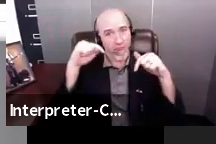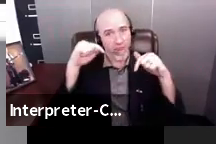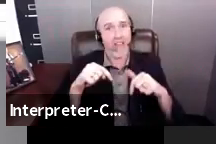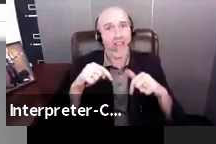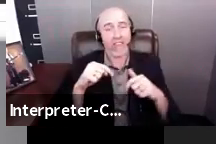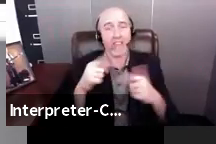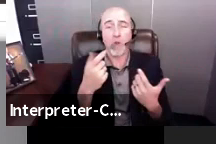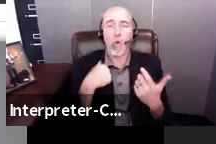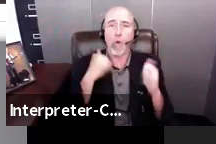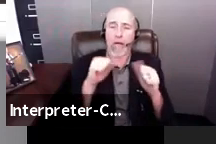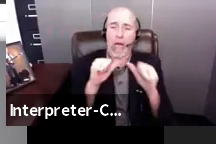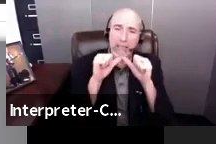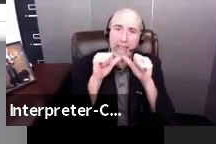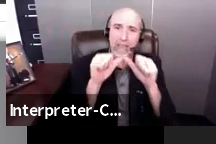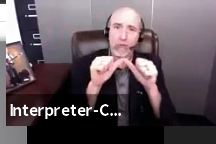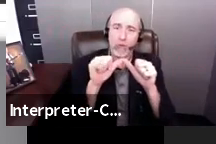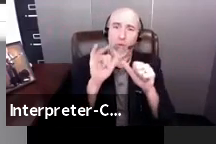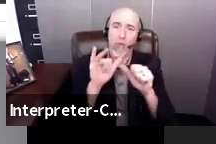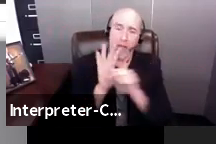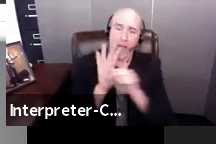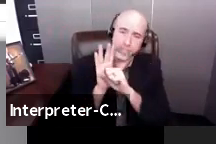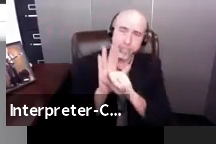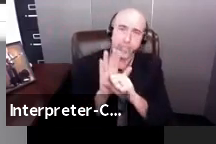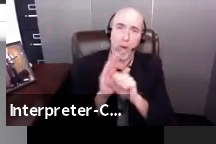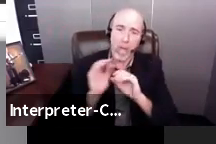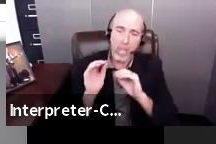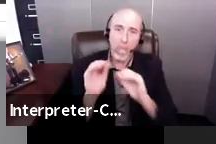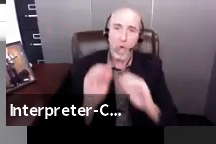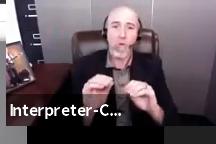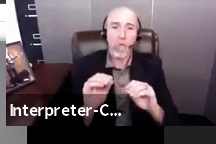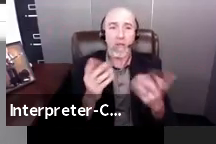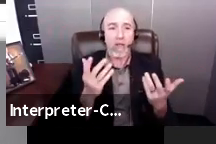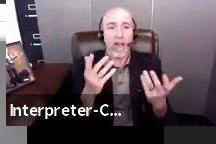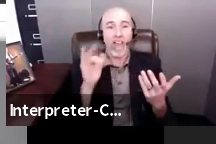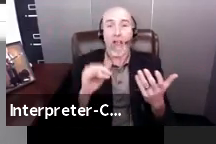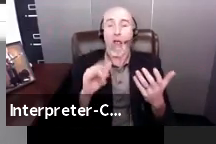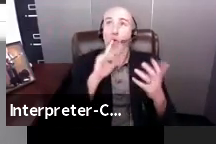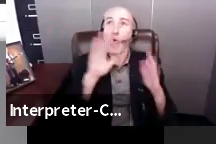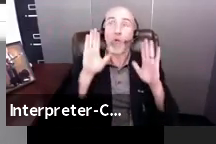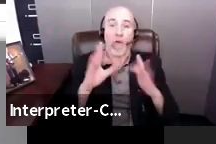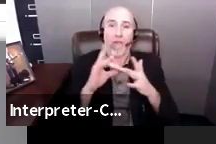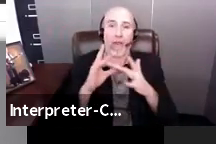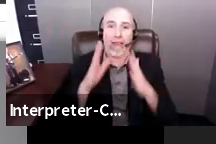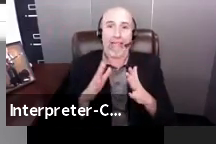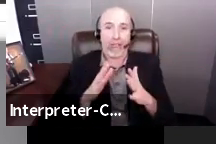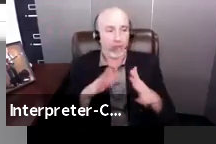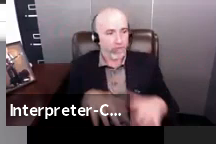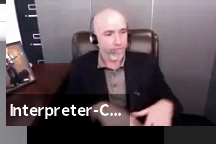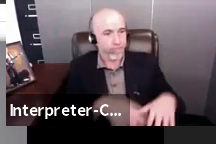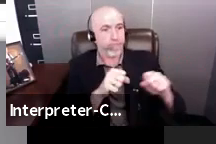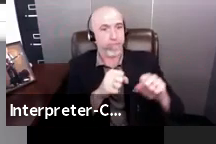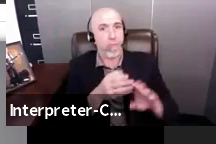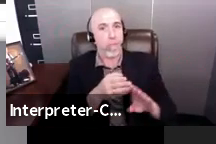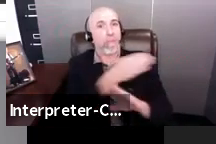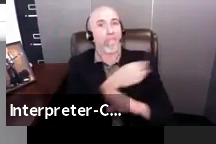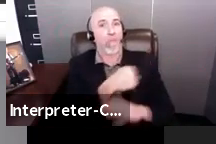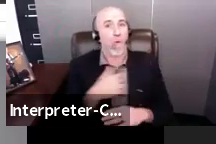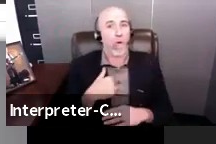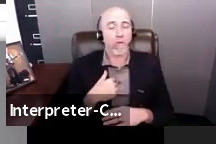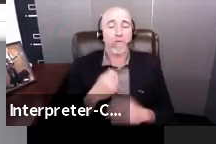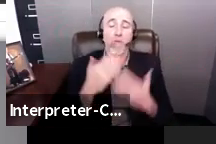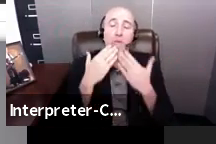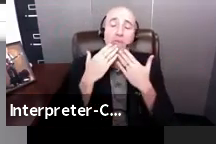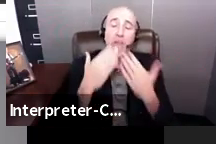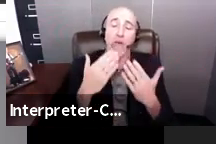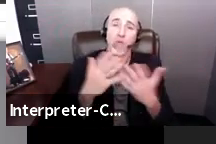we can continue the movement that such great leaders left before us. Thank you so much for listening,